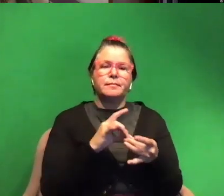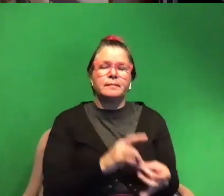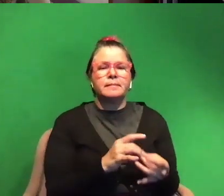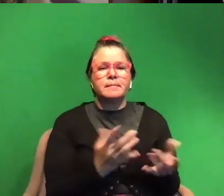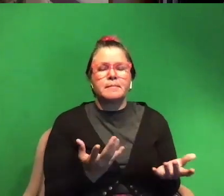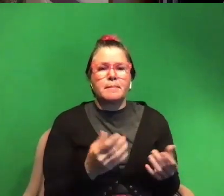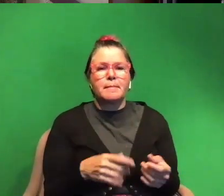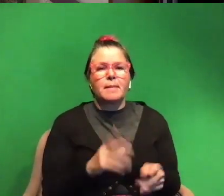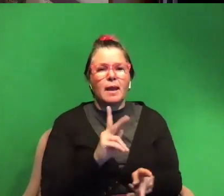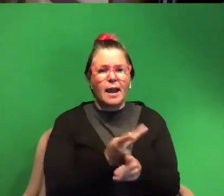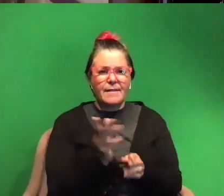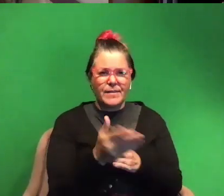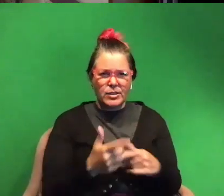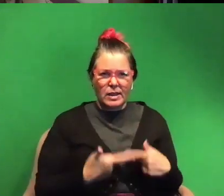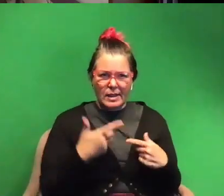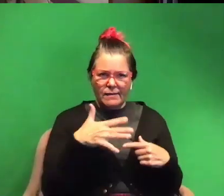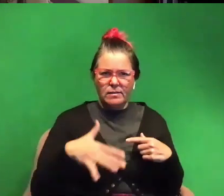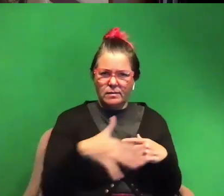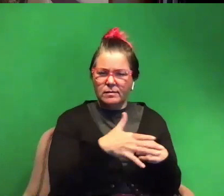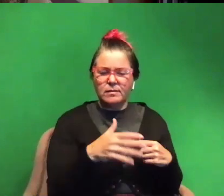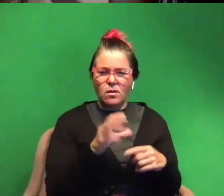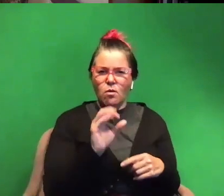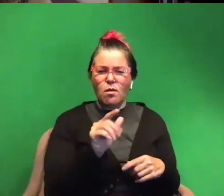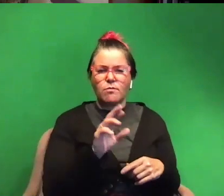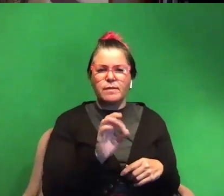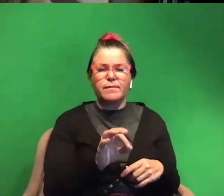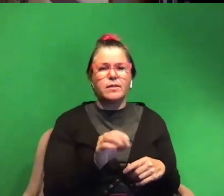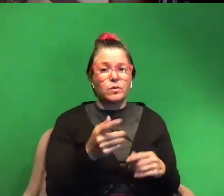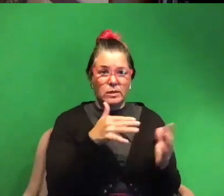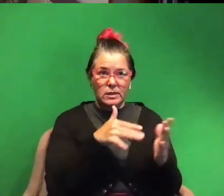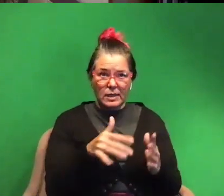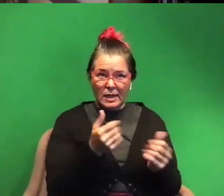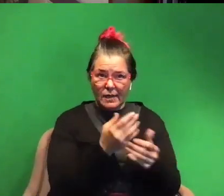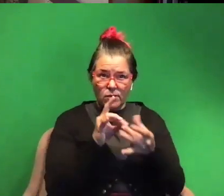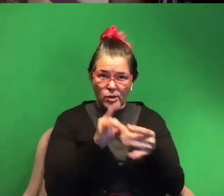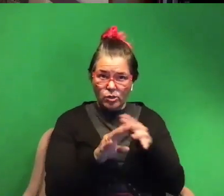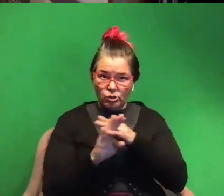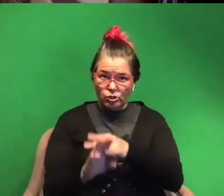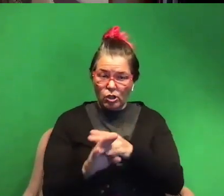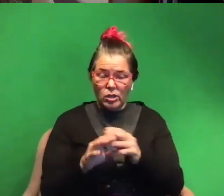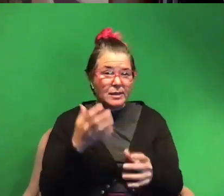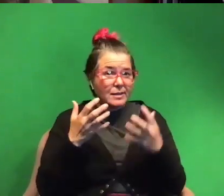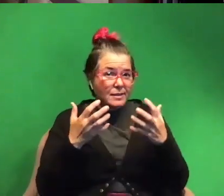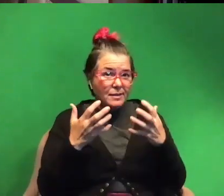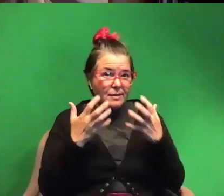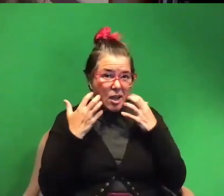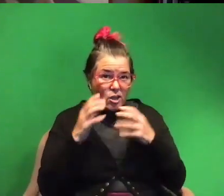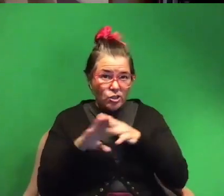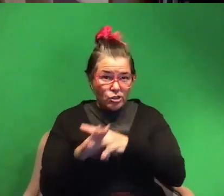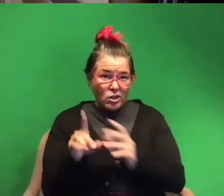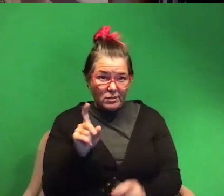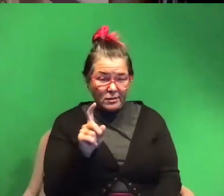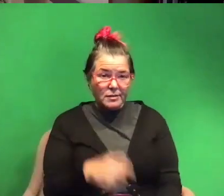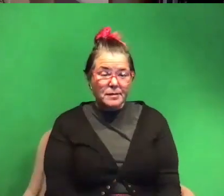like the type of fish that live in coral reefs, and have you ever studied anything with sharks specifically tiger sharks is someone's question.